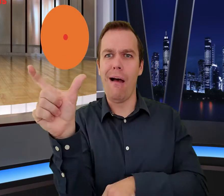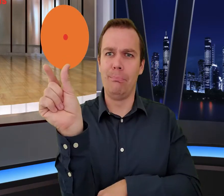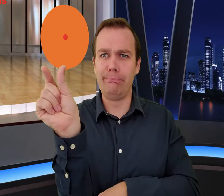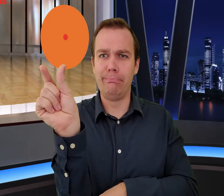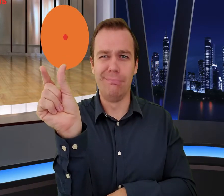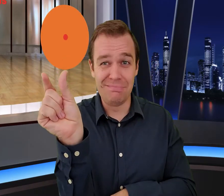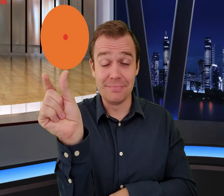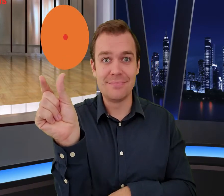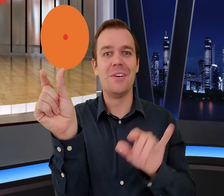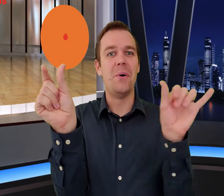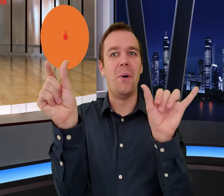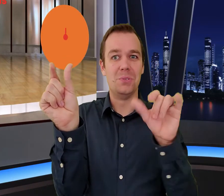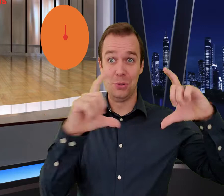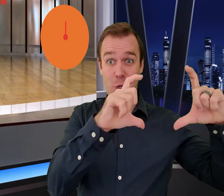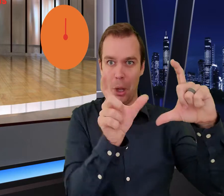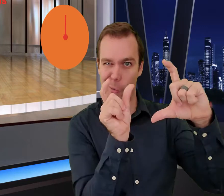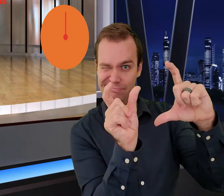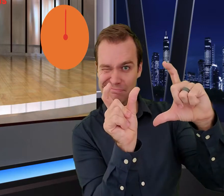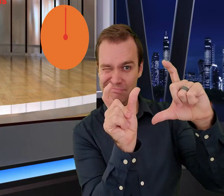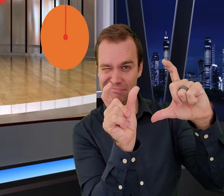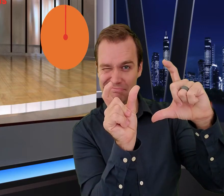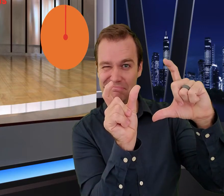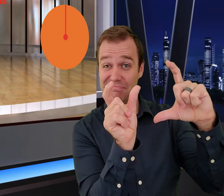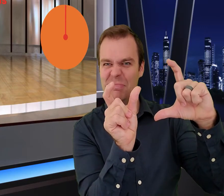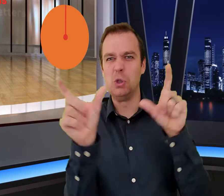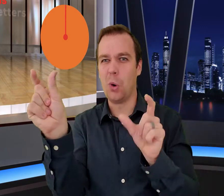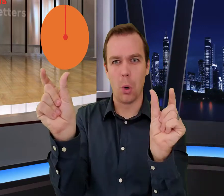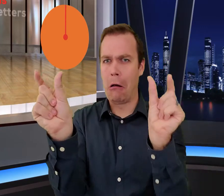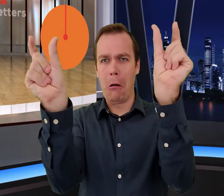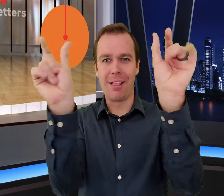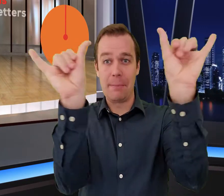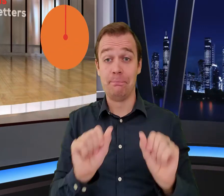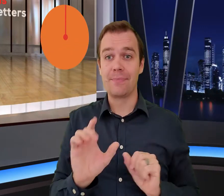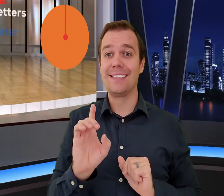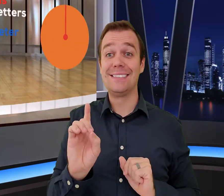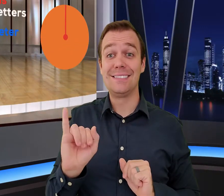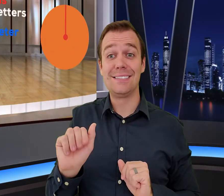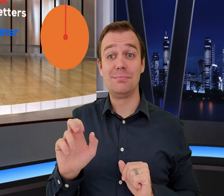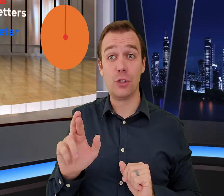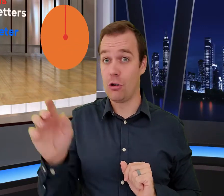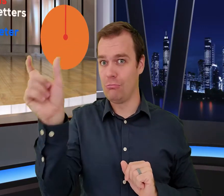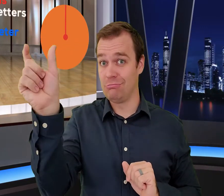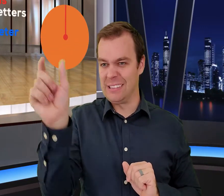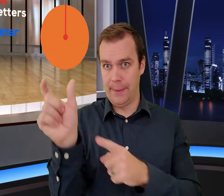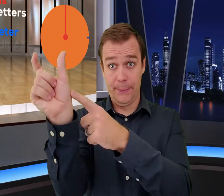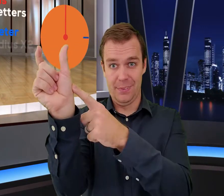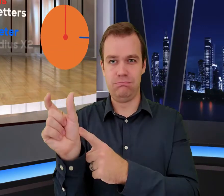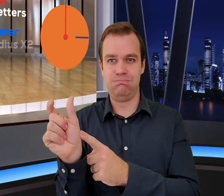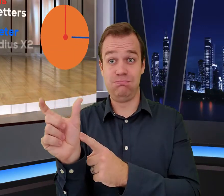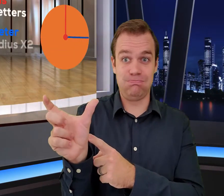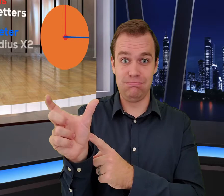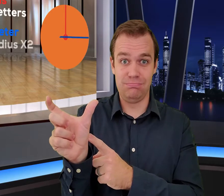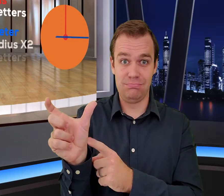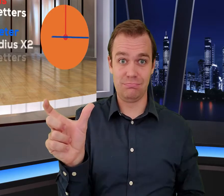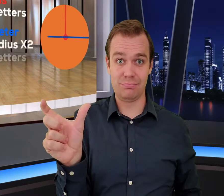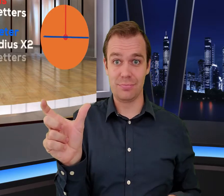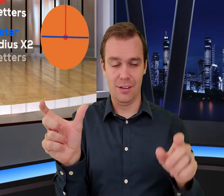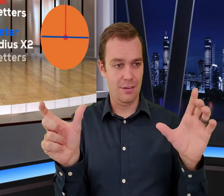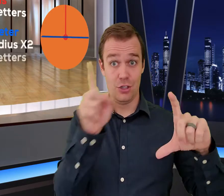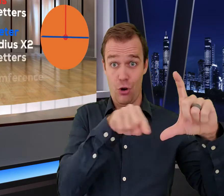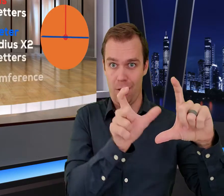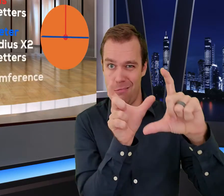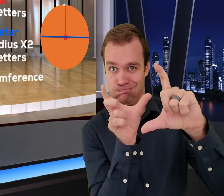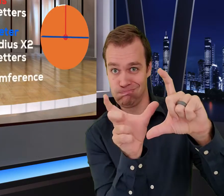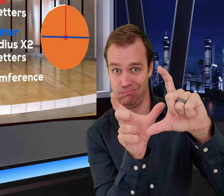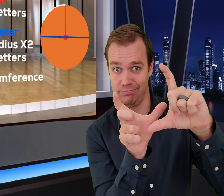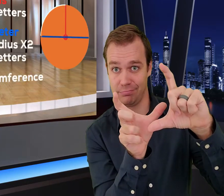is the shortest word and shortest measure, 6 letters. Diameter is double the radius, 8